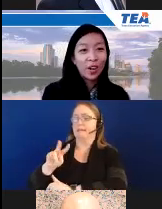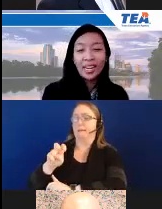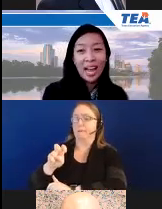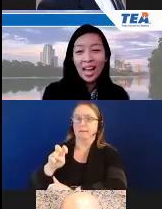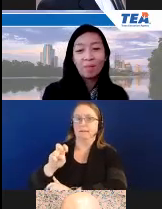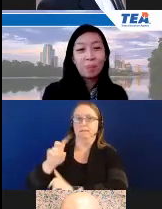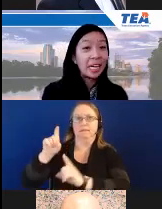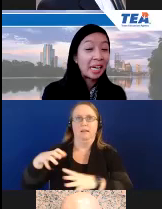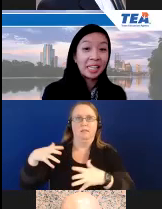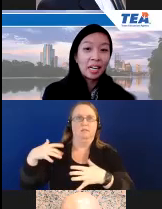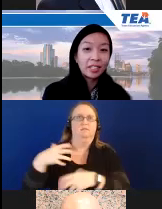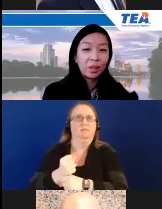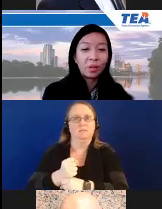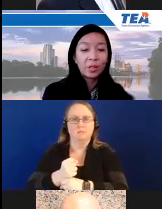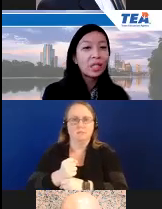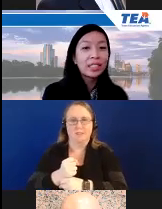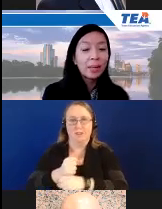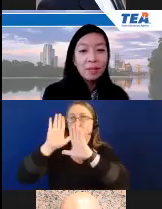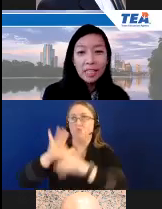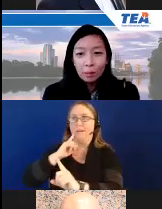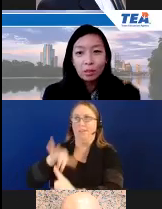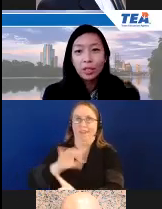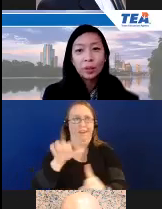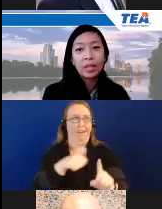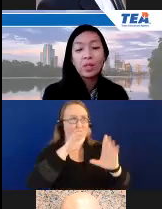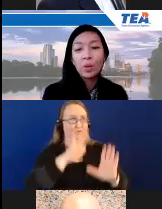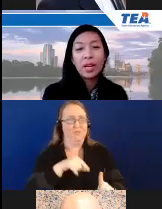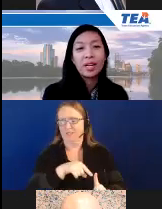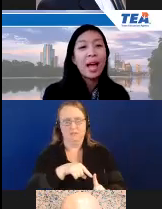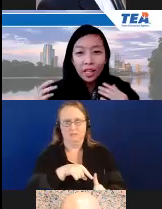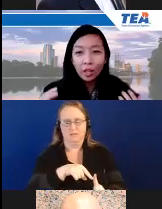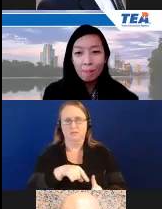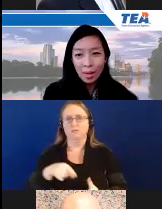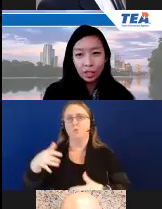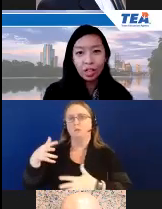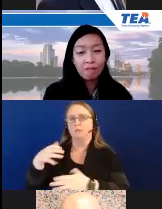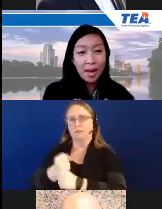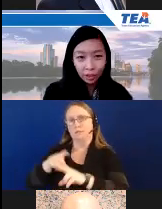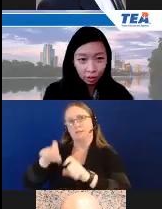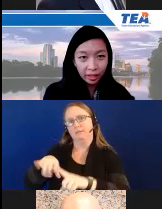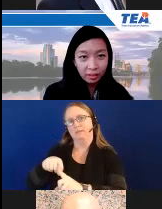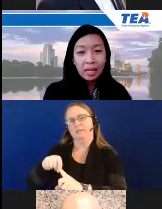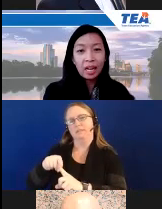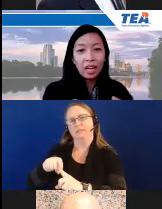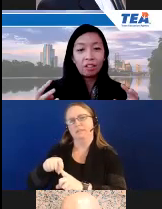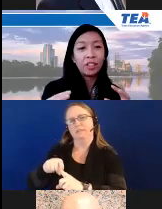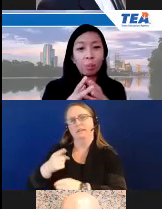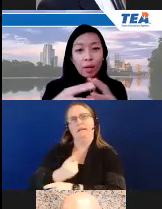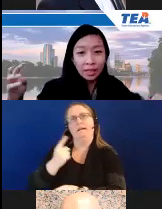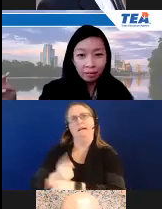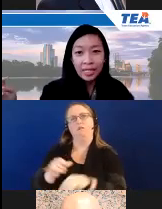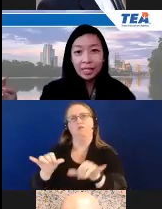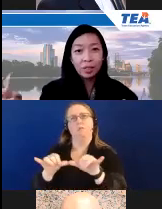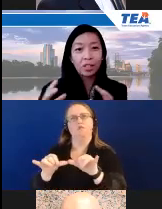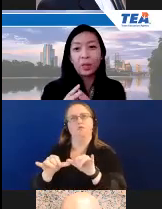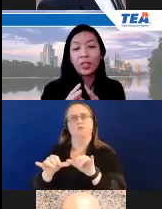not great at being anything else. So what is a summative test supposed to do? It gives you an accurate measure of mastery of the